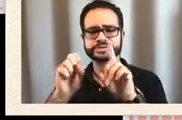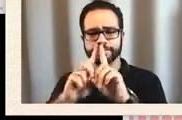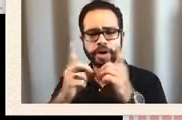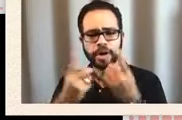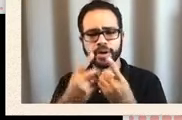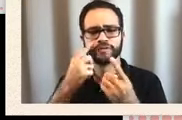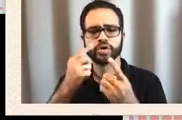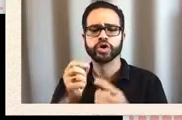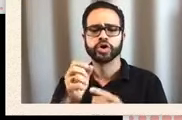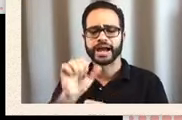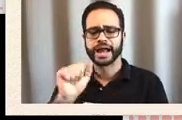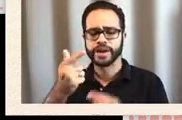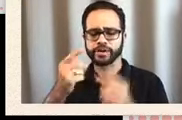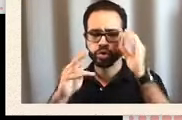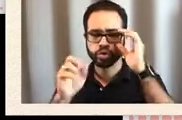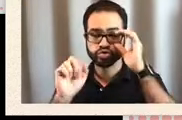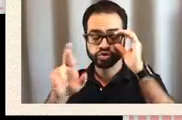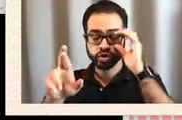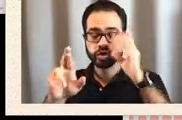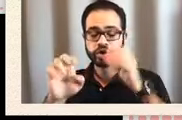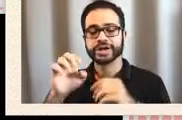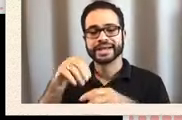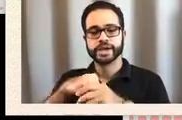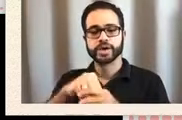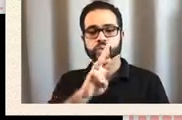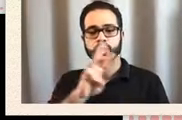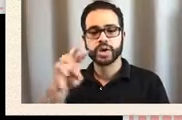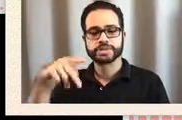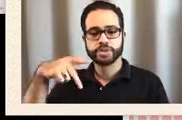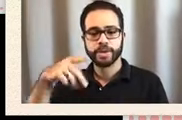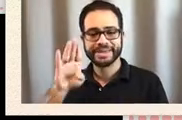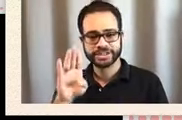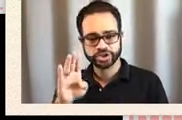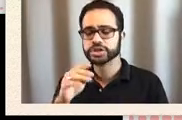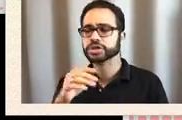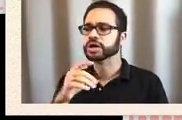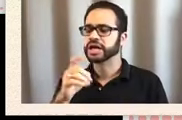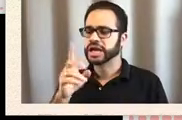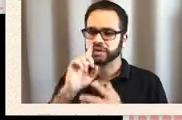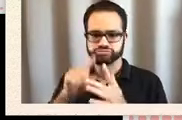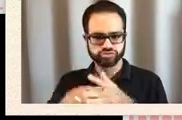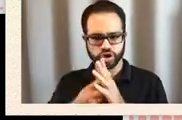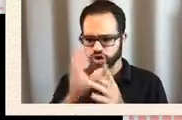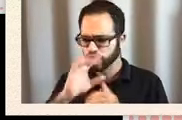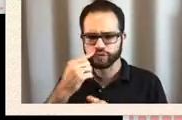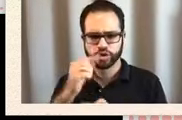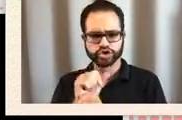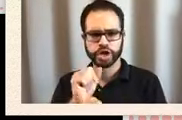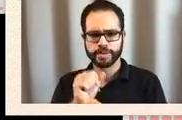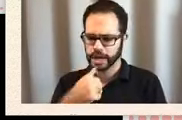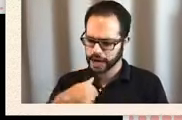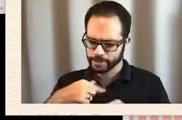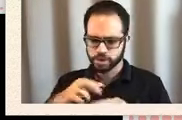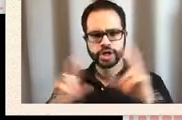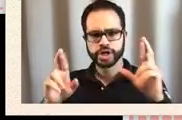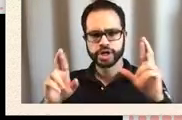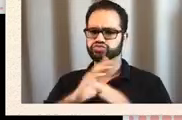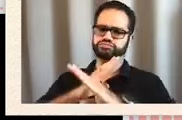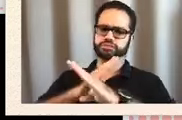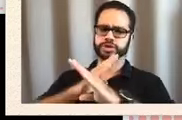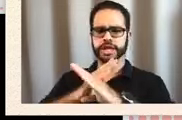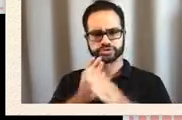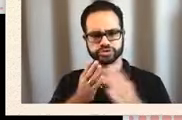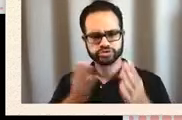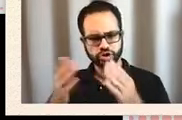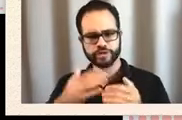then I started looking for a job. I'm like, I'm ready to dive into work. I'm ready to protect and serve my community. So